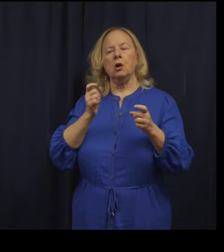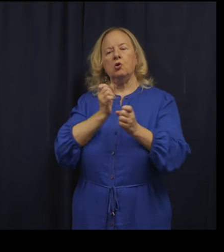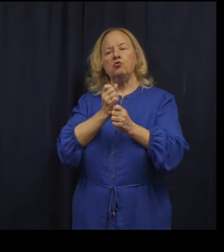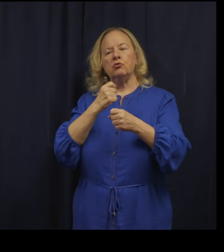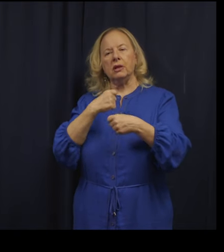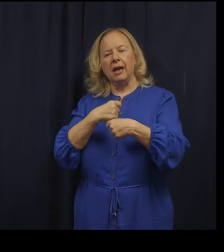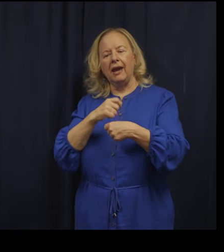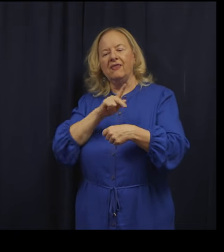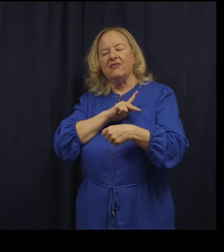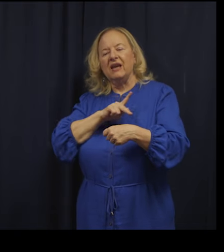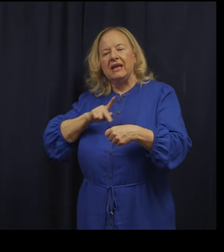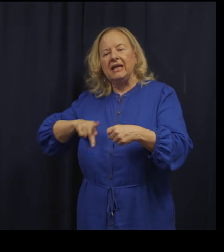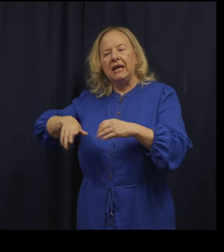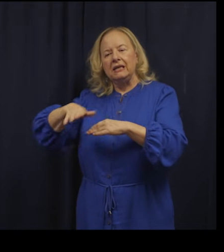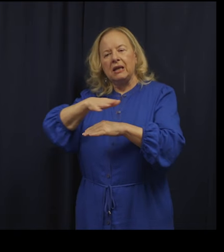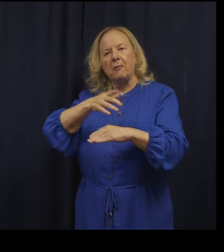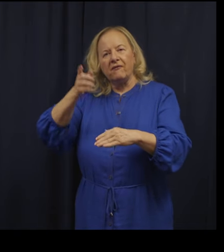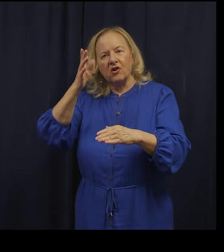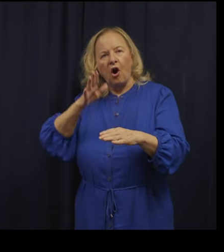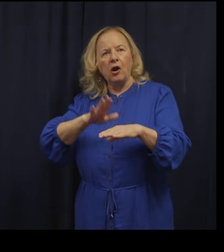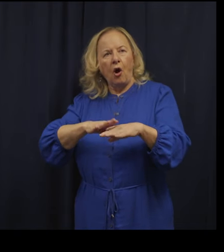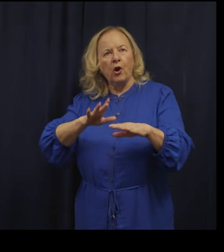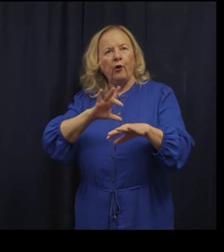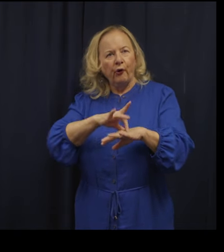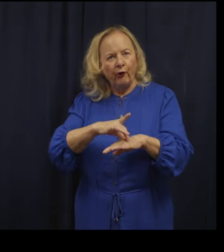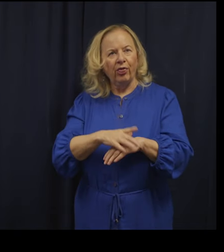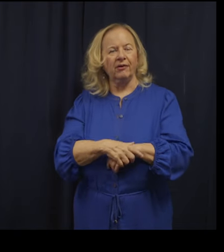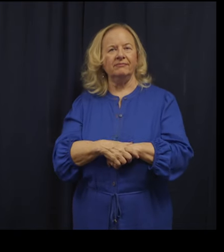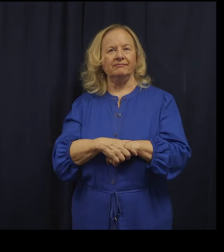the kingship of God here on earth.